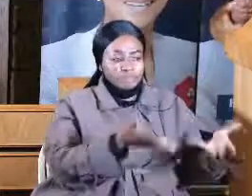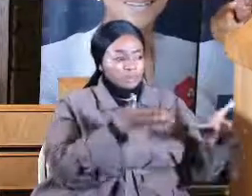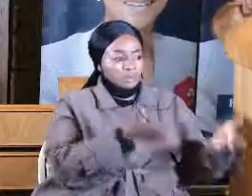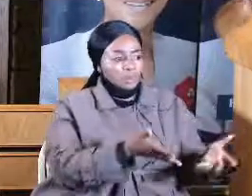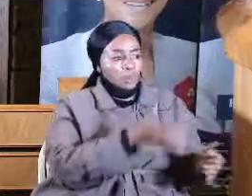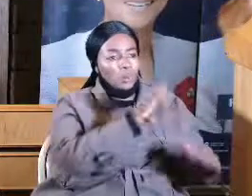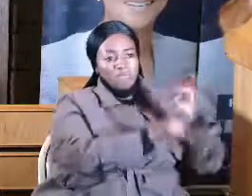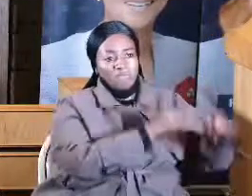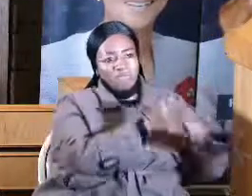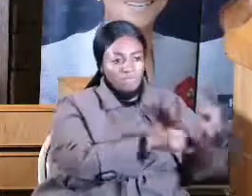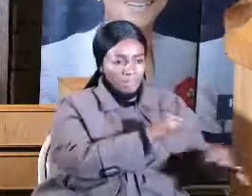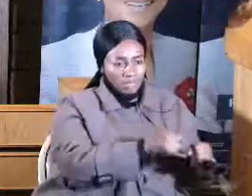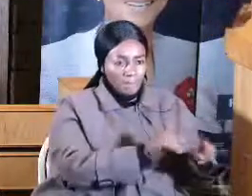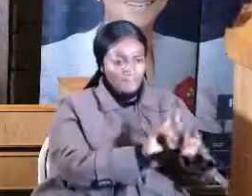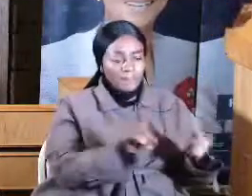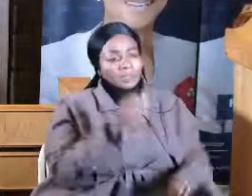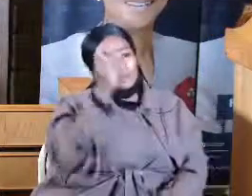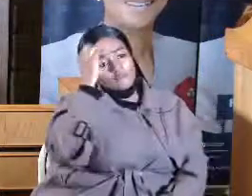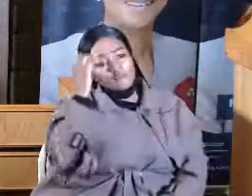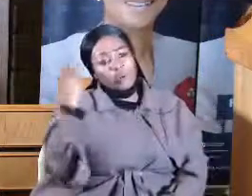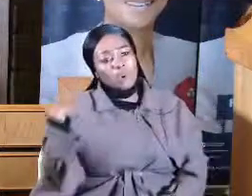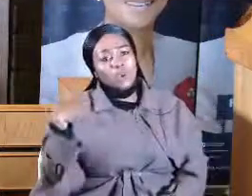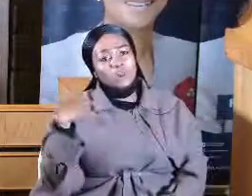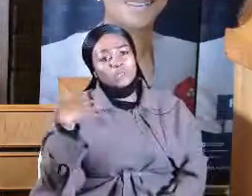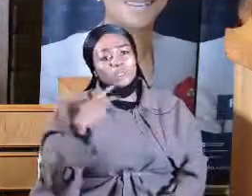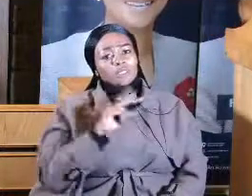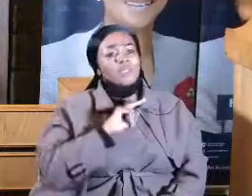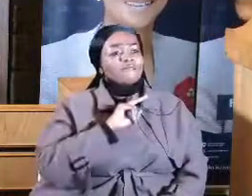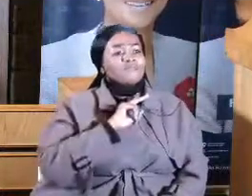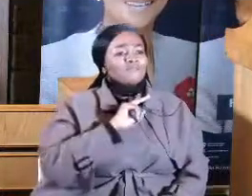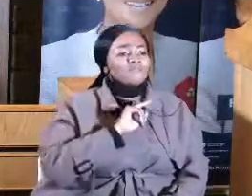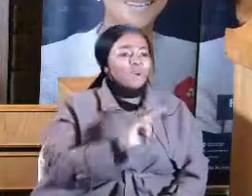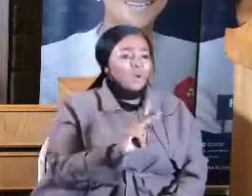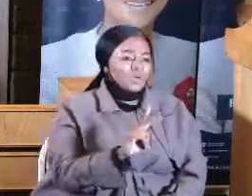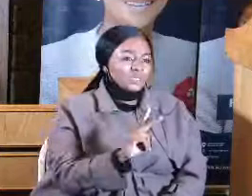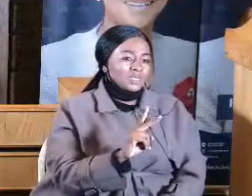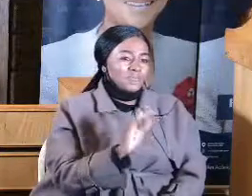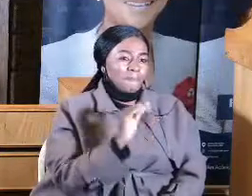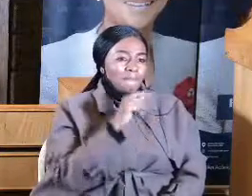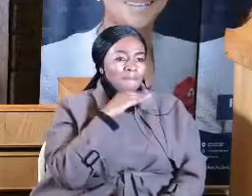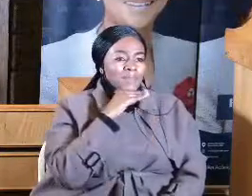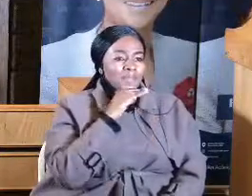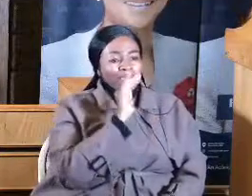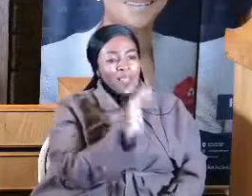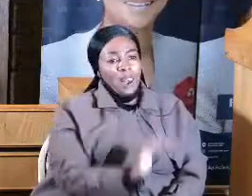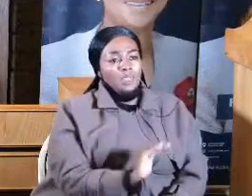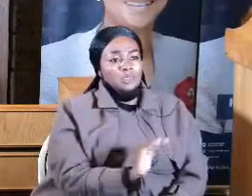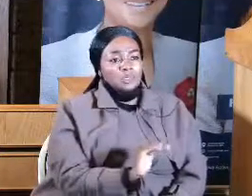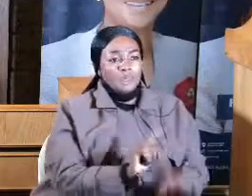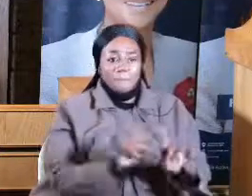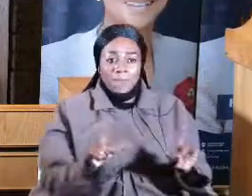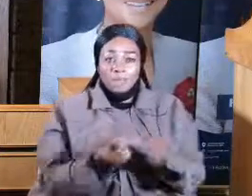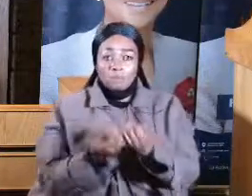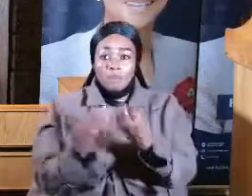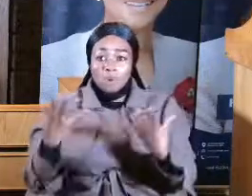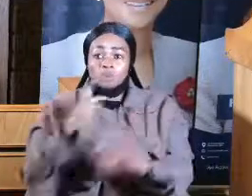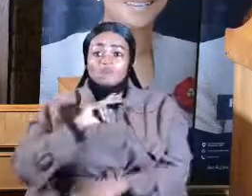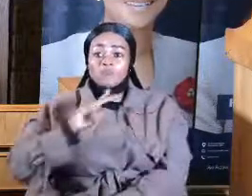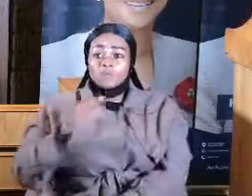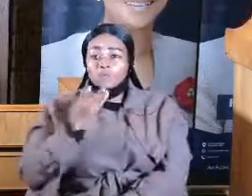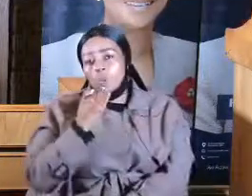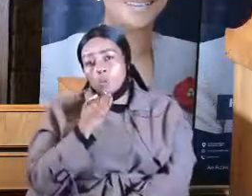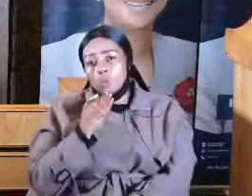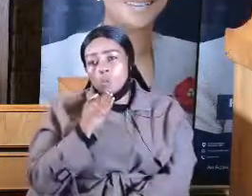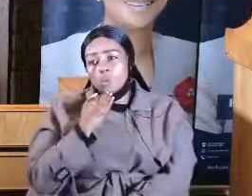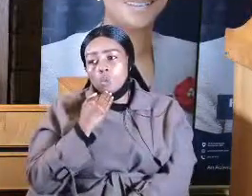us. But we have forgotten that their voice is just a minute one. But the highest voice is